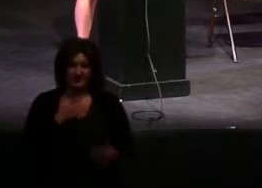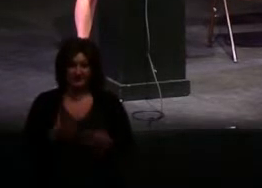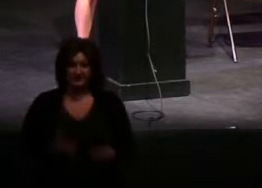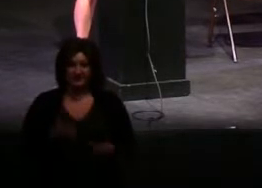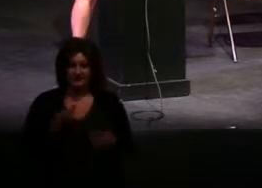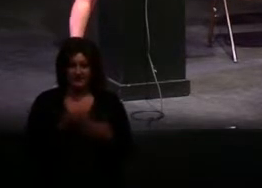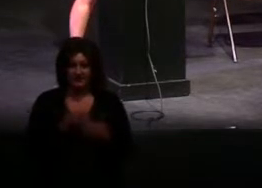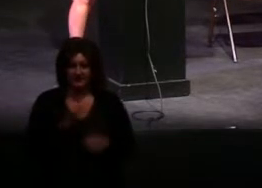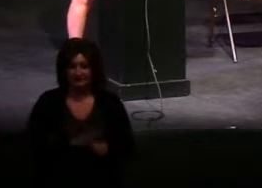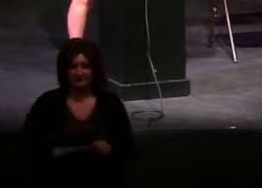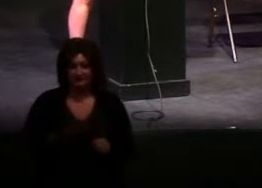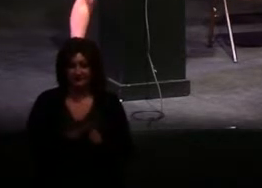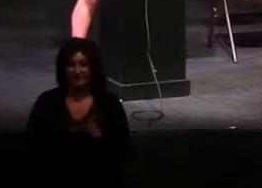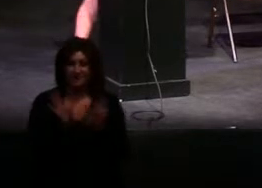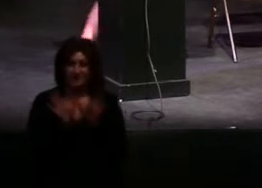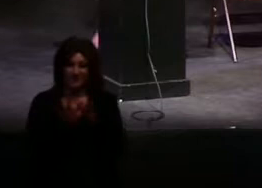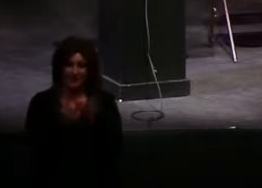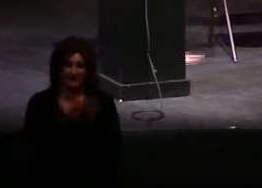land of butterflies.